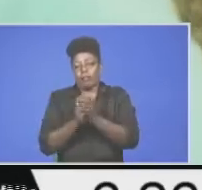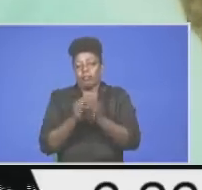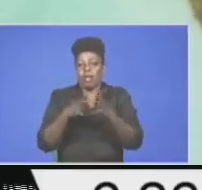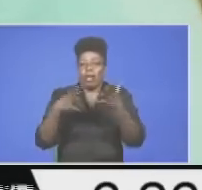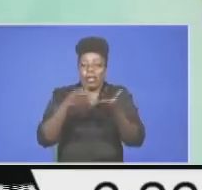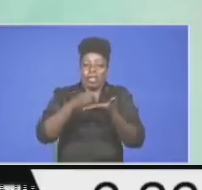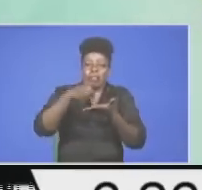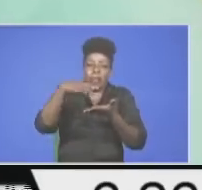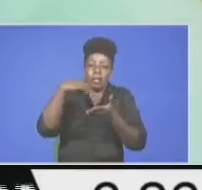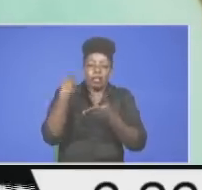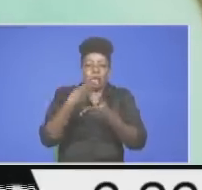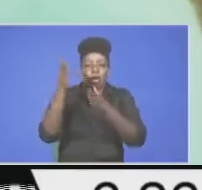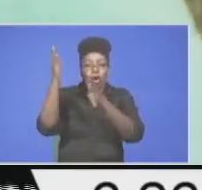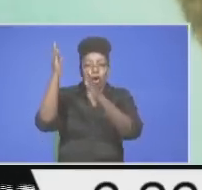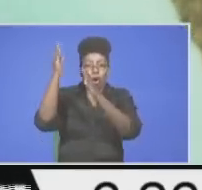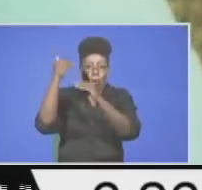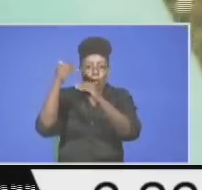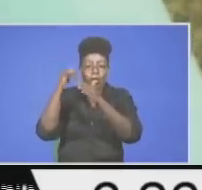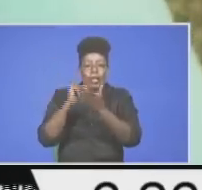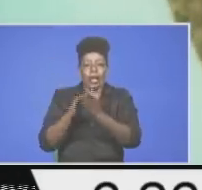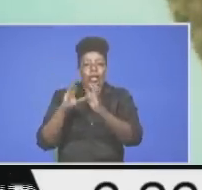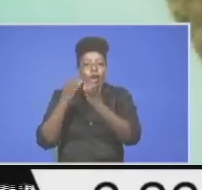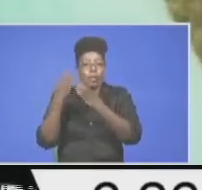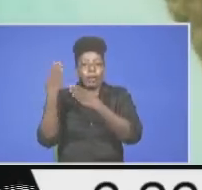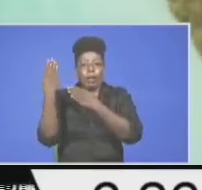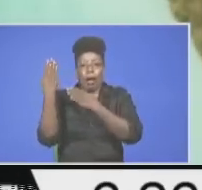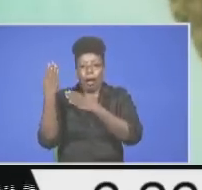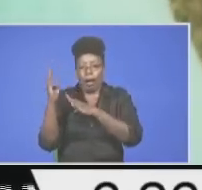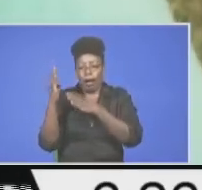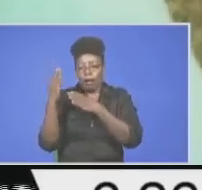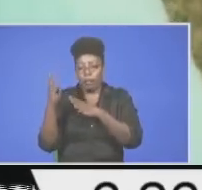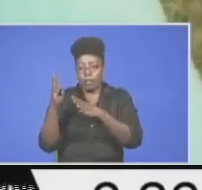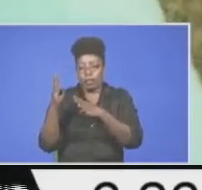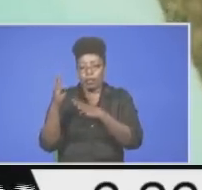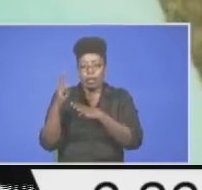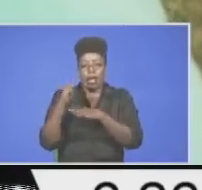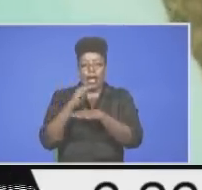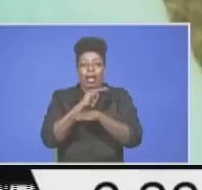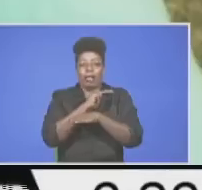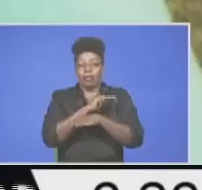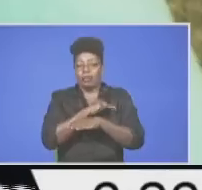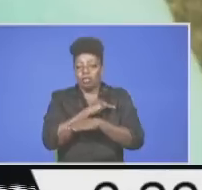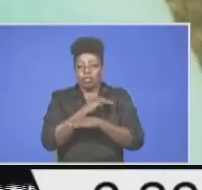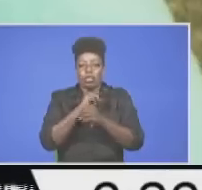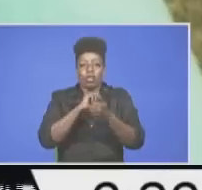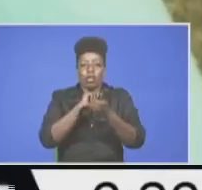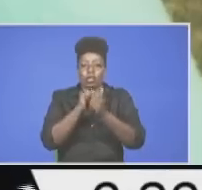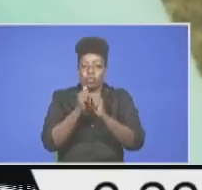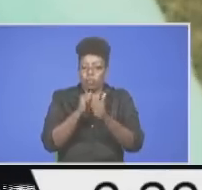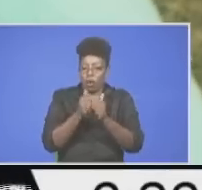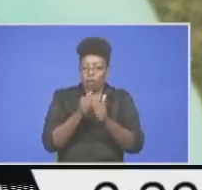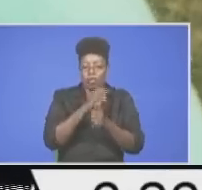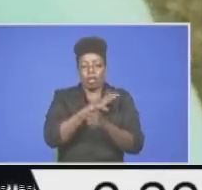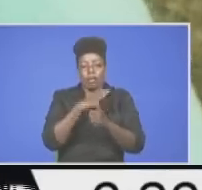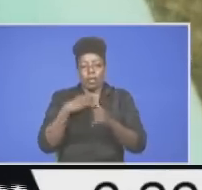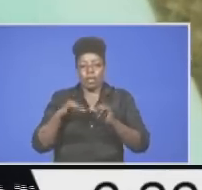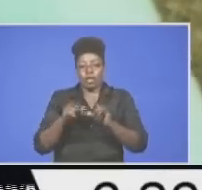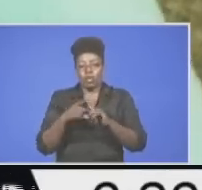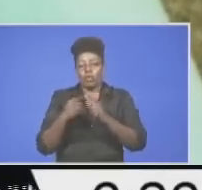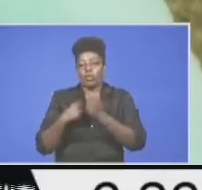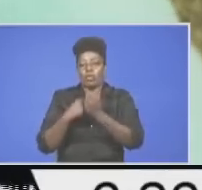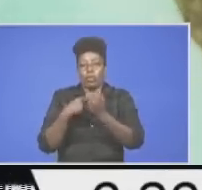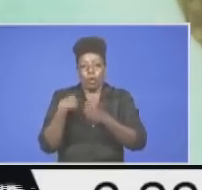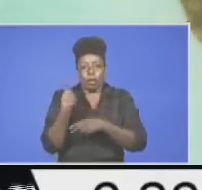So we're hoping that Corporate Bahamas and Ministries of Sports and Bahamas Olympic Committee will continue to support